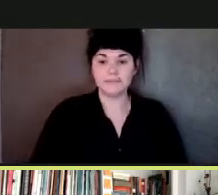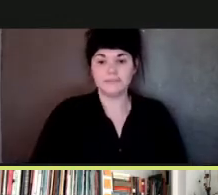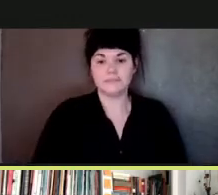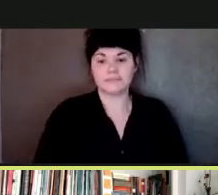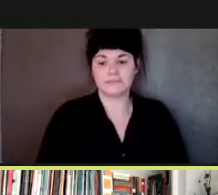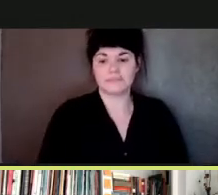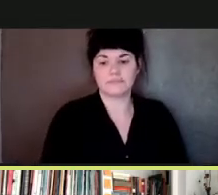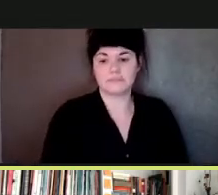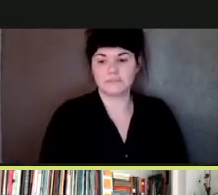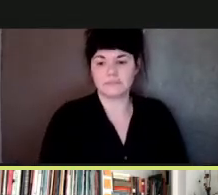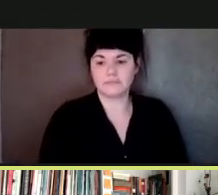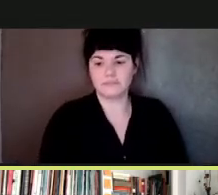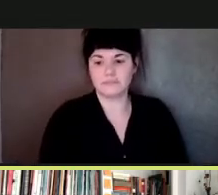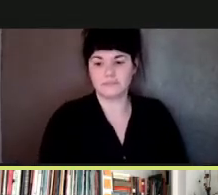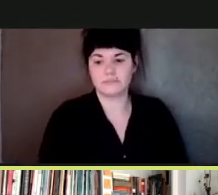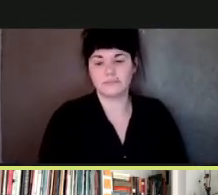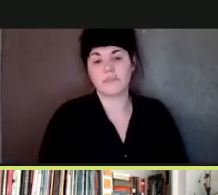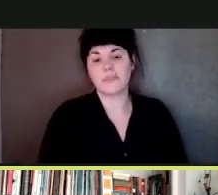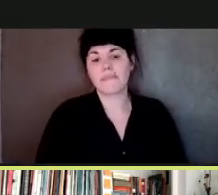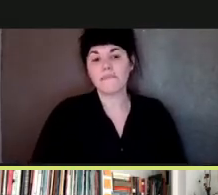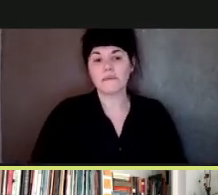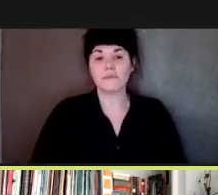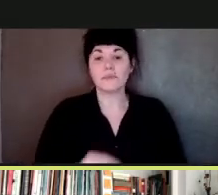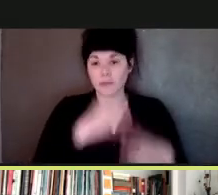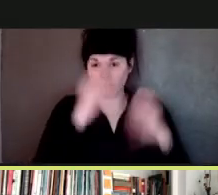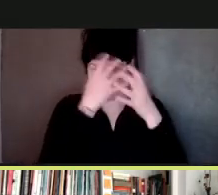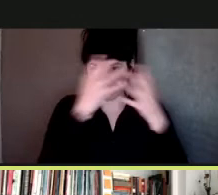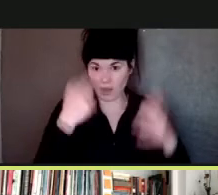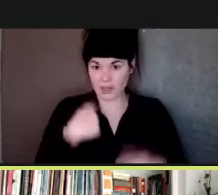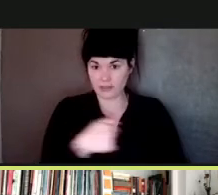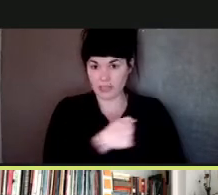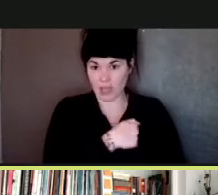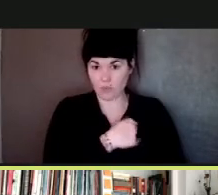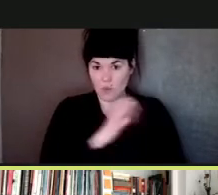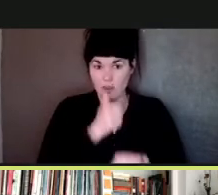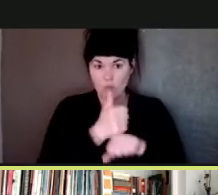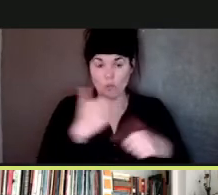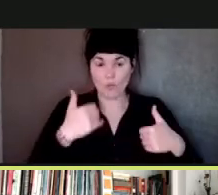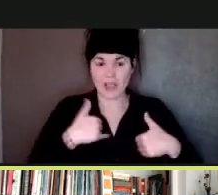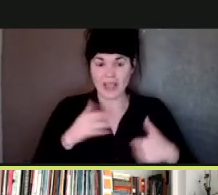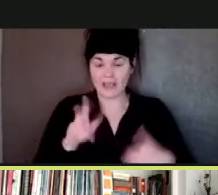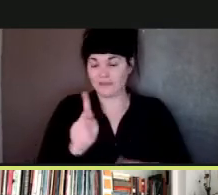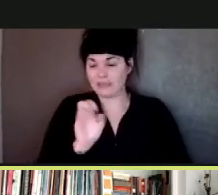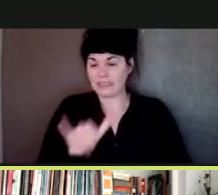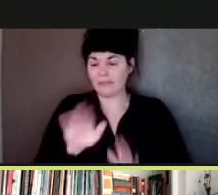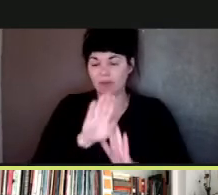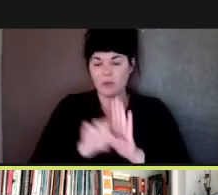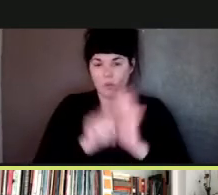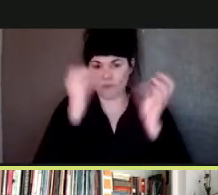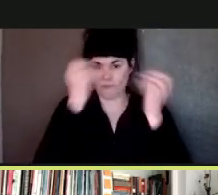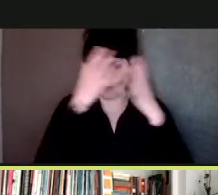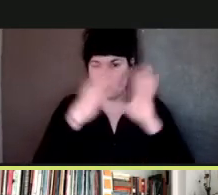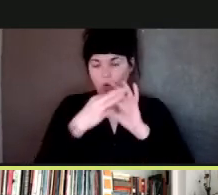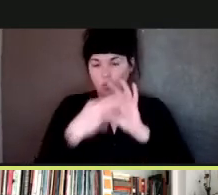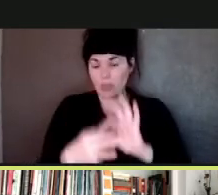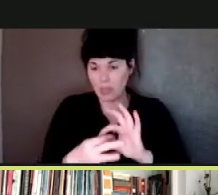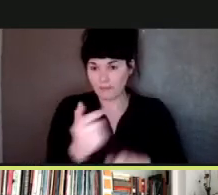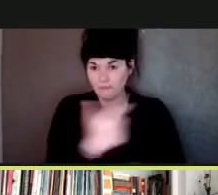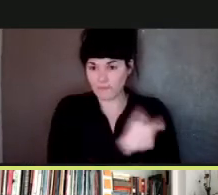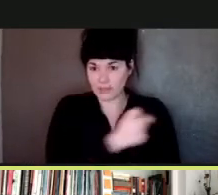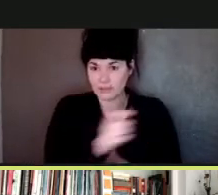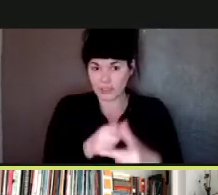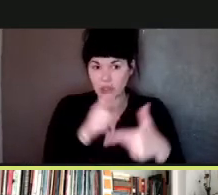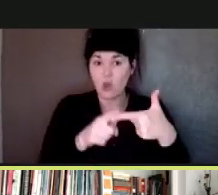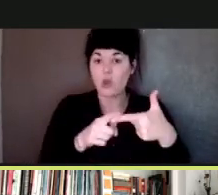In the materials we put together, we cover key background information about the vaccine, communication skills and